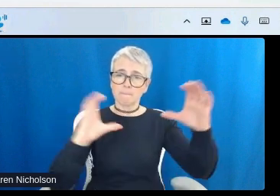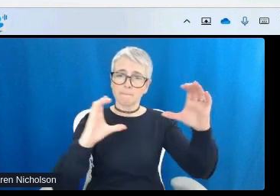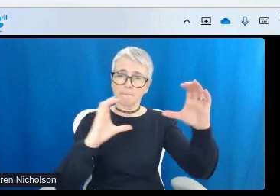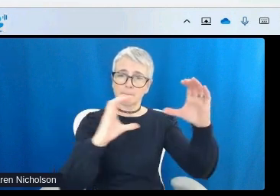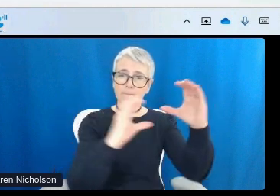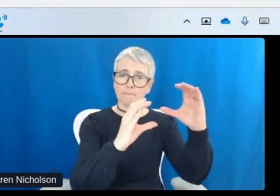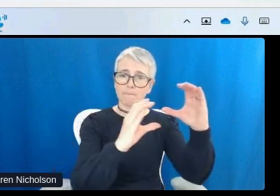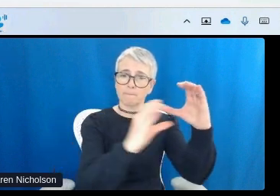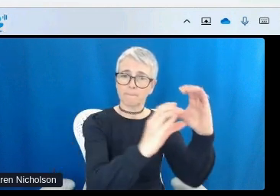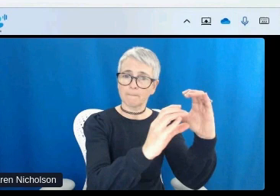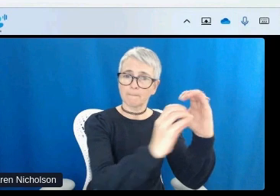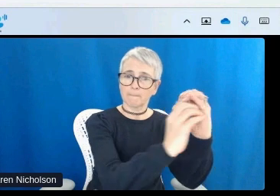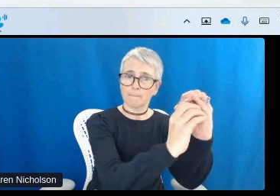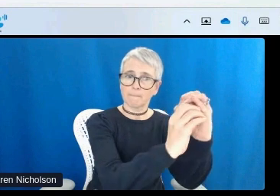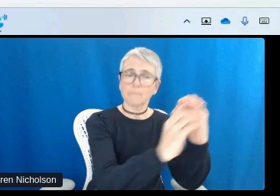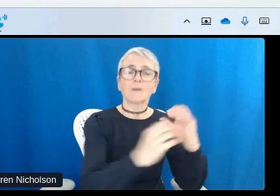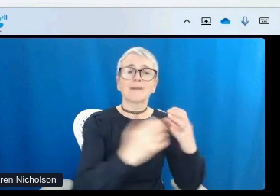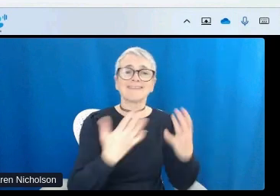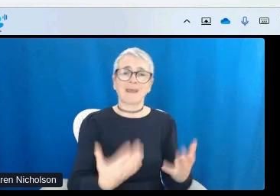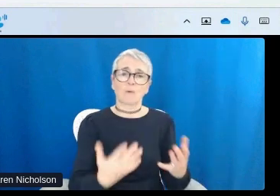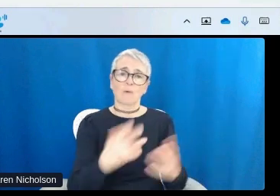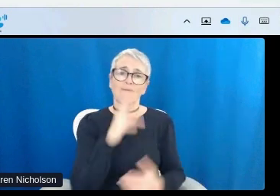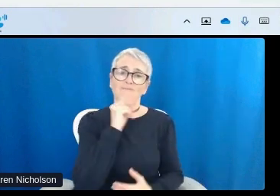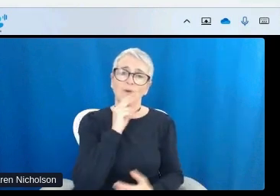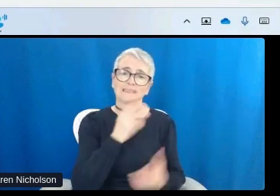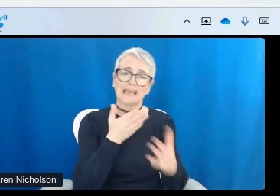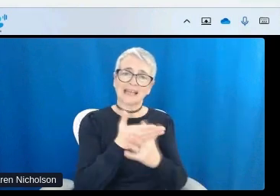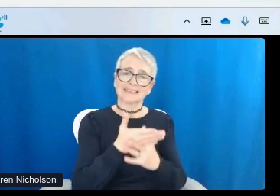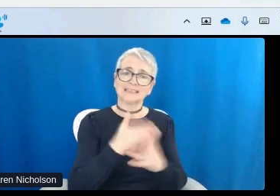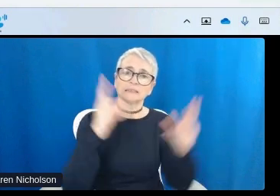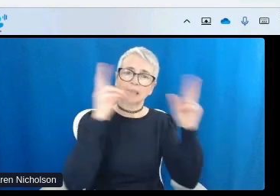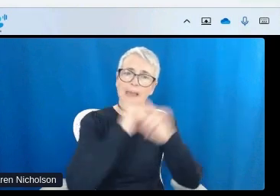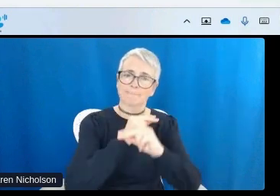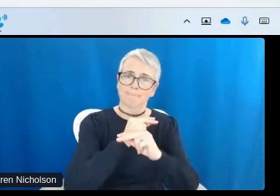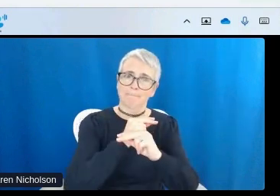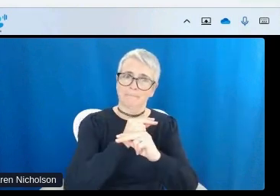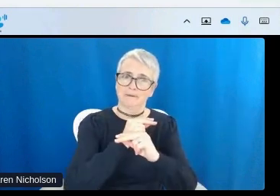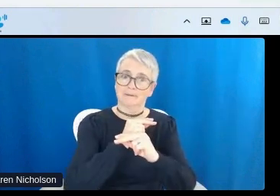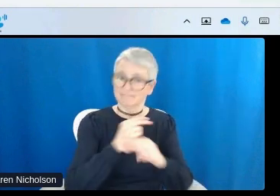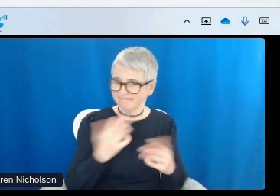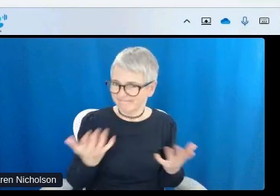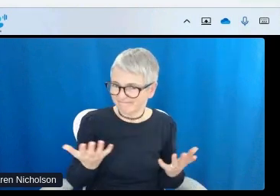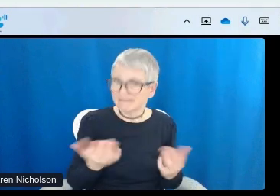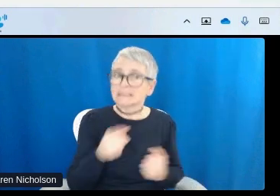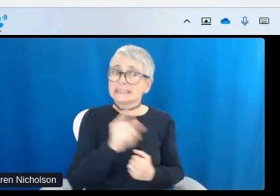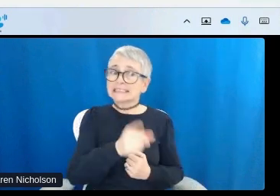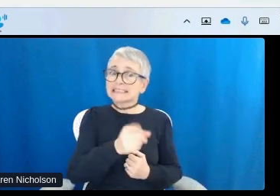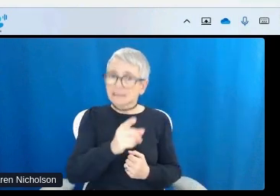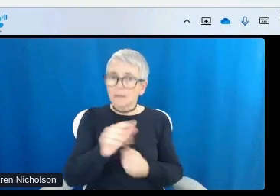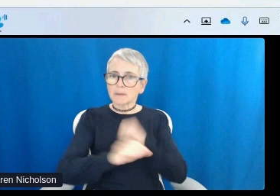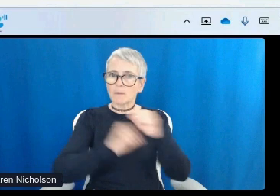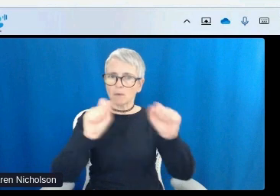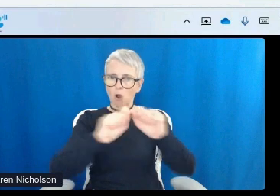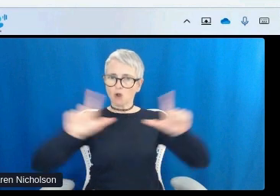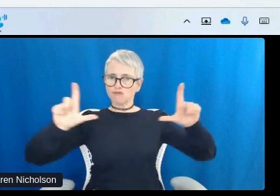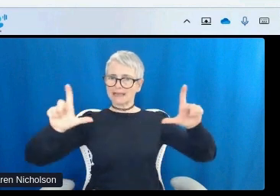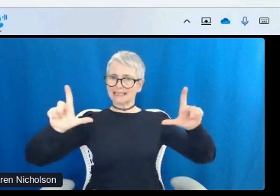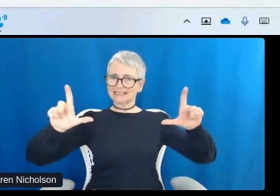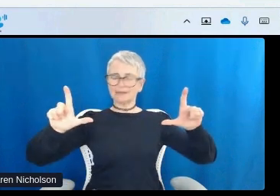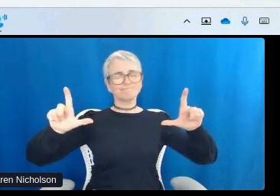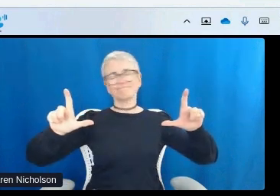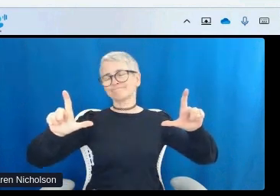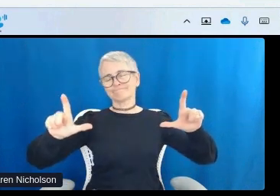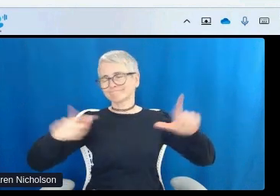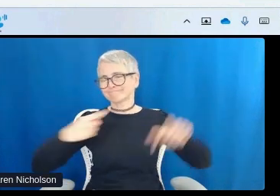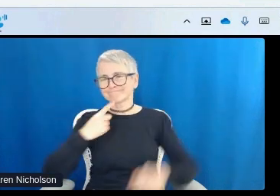Voice access sleep. So there what I did was I basically got a grid to appear. Now it didn't recognize my